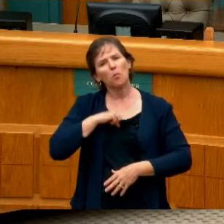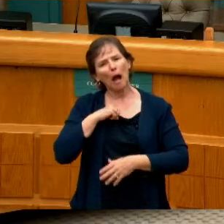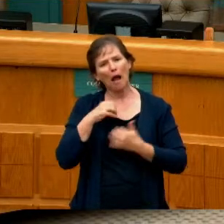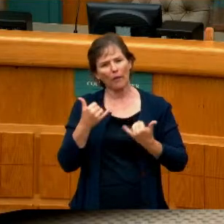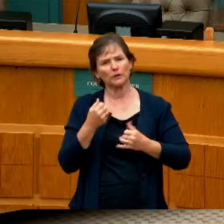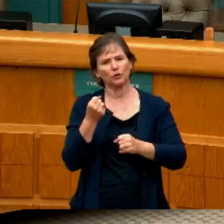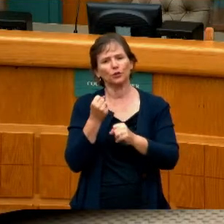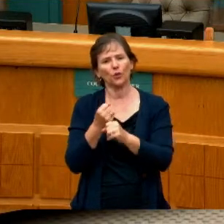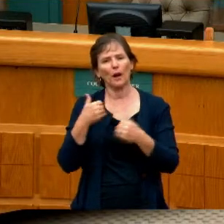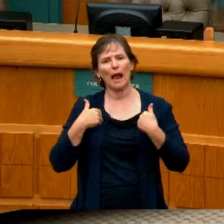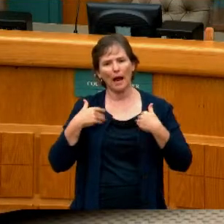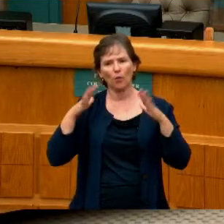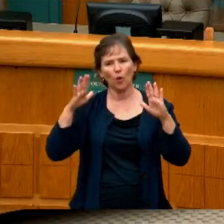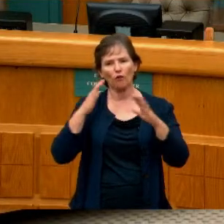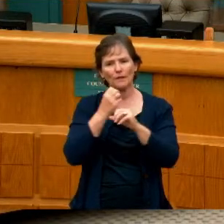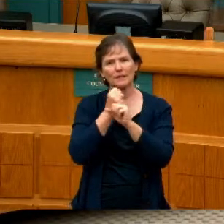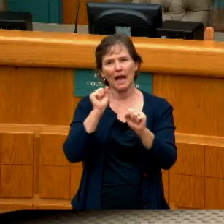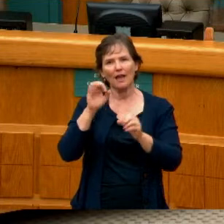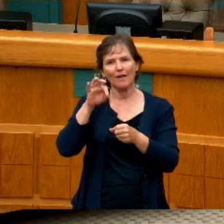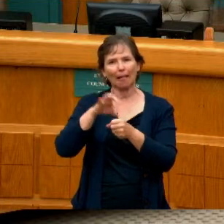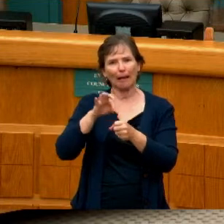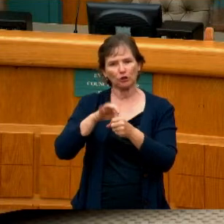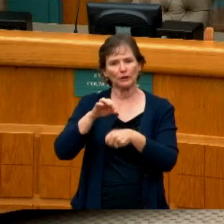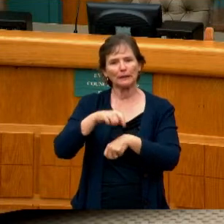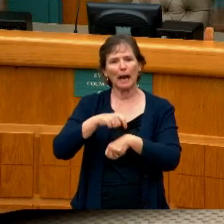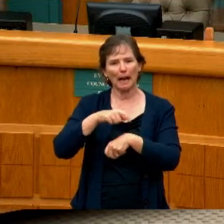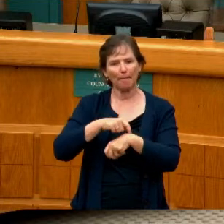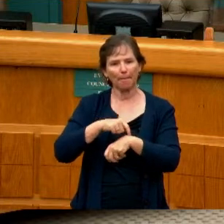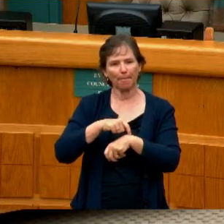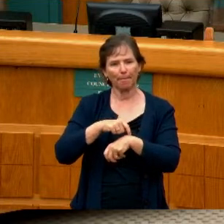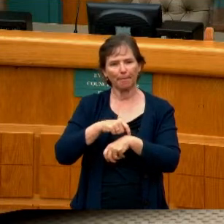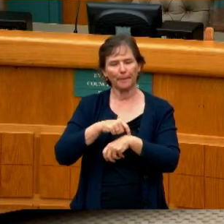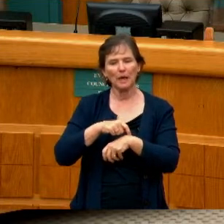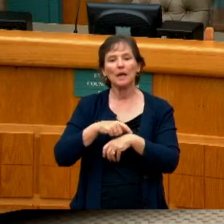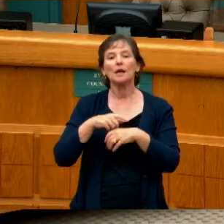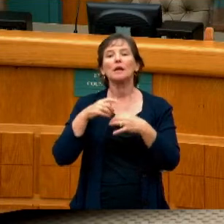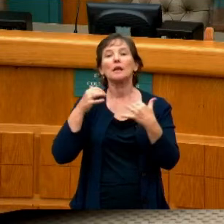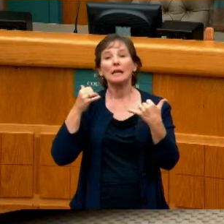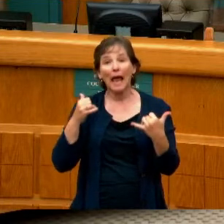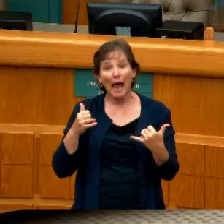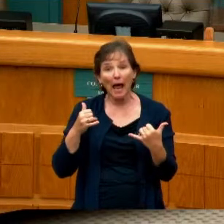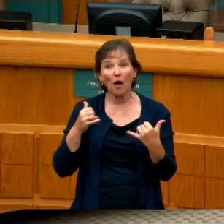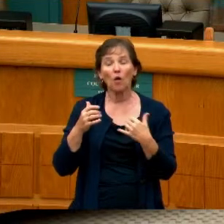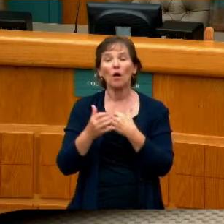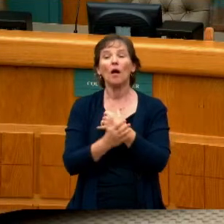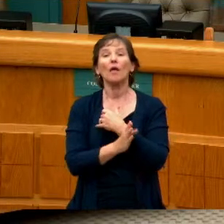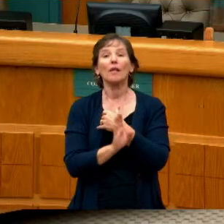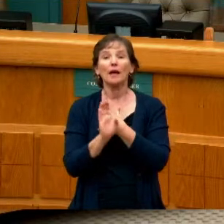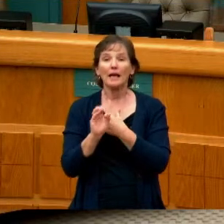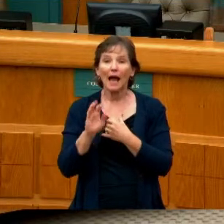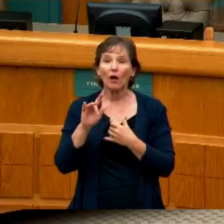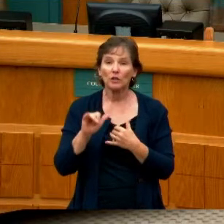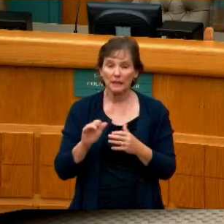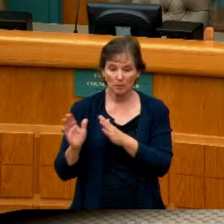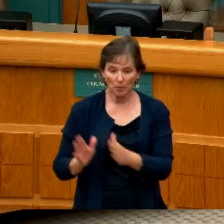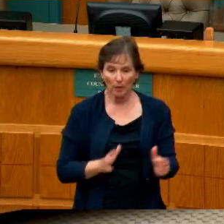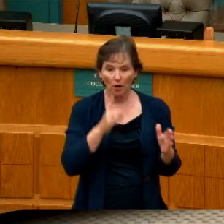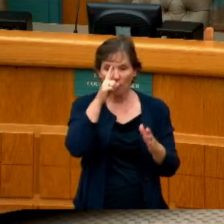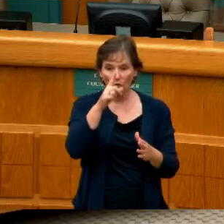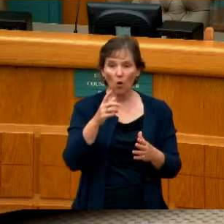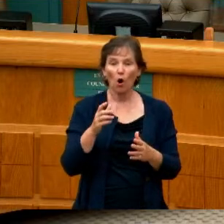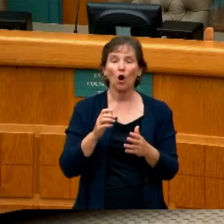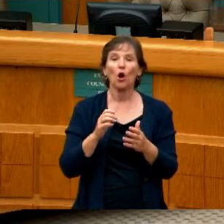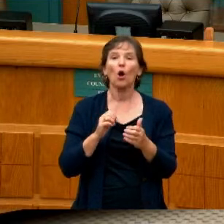fact that we've conducted a very safe election season. And so I want to extend our thanks to the clerk and her staff who've been